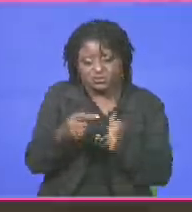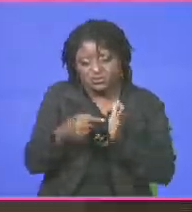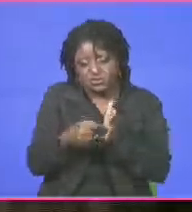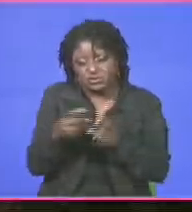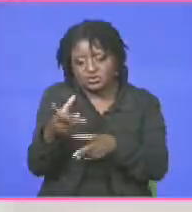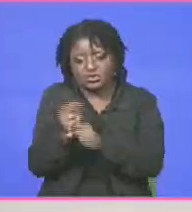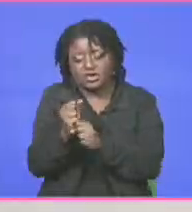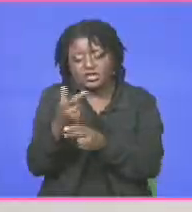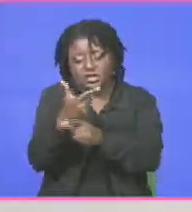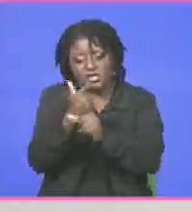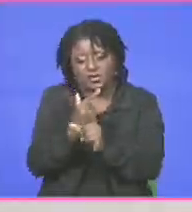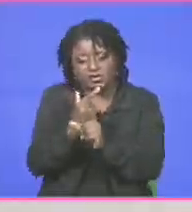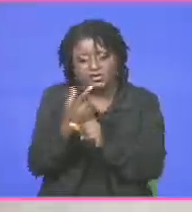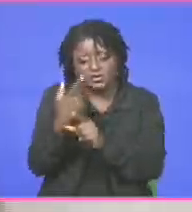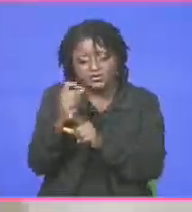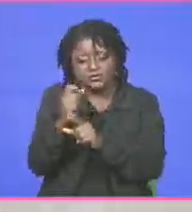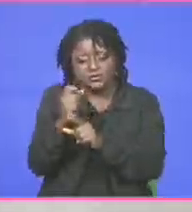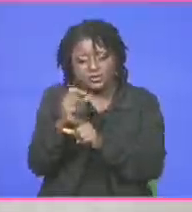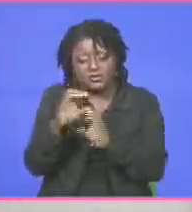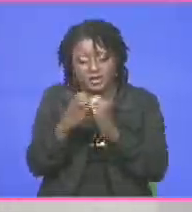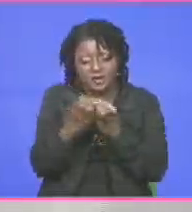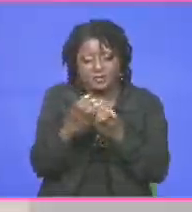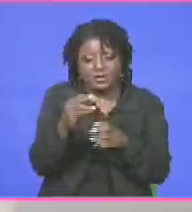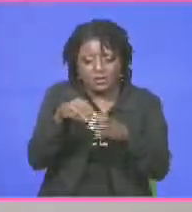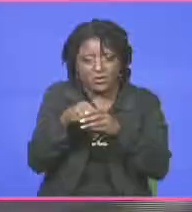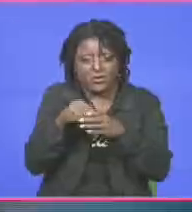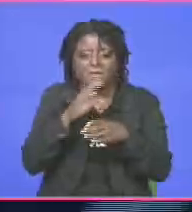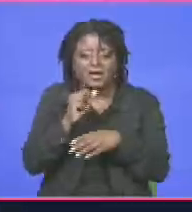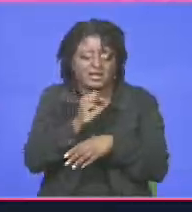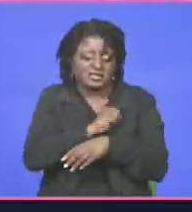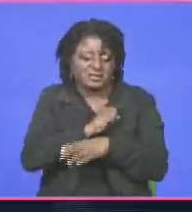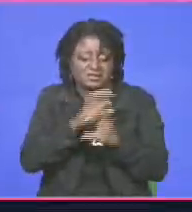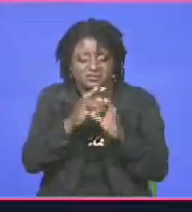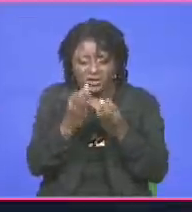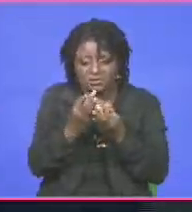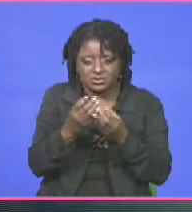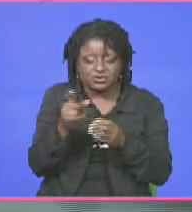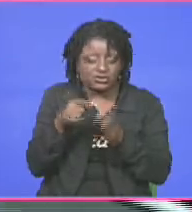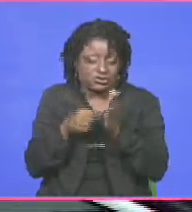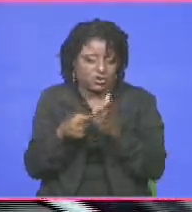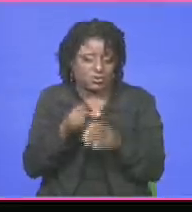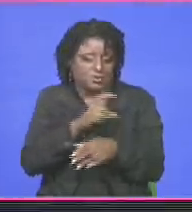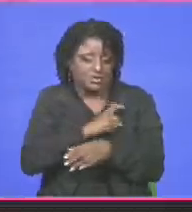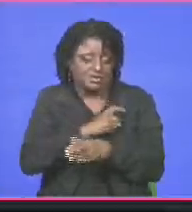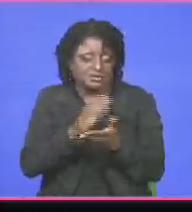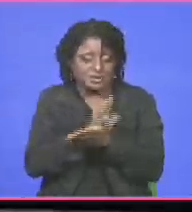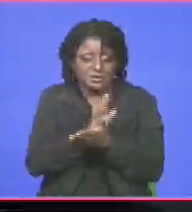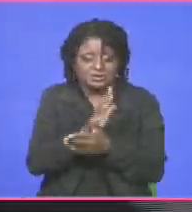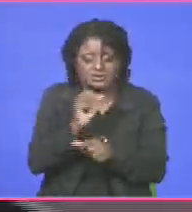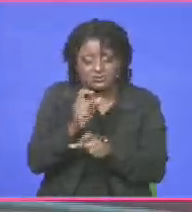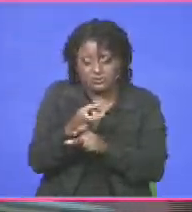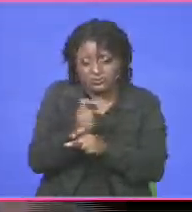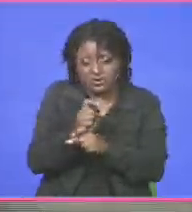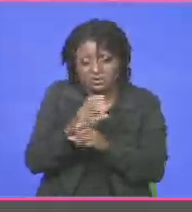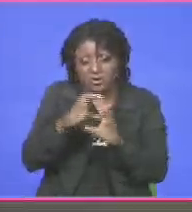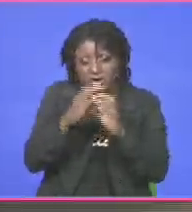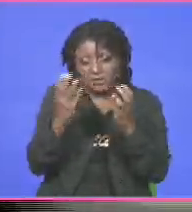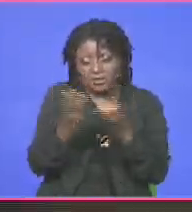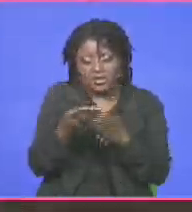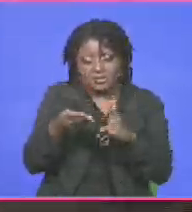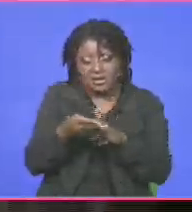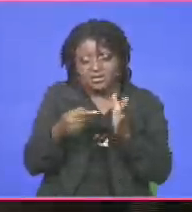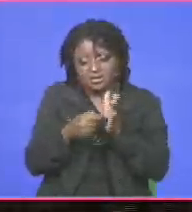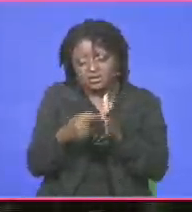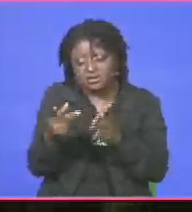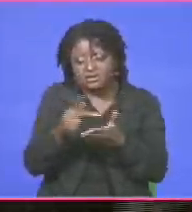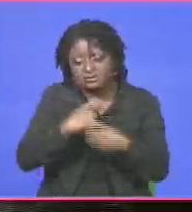Poland, which is owned by Smith's family. Also, that she showed police documents from Commonwealth Bank indicating that she made payments to Commonwealth